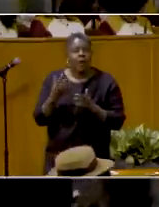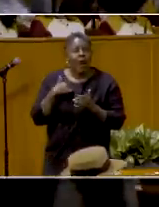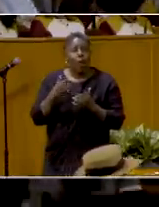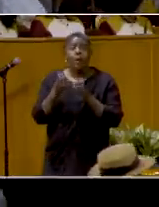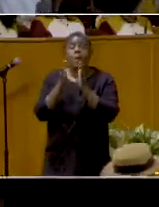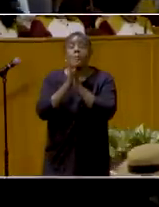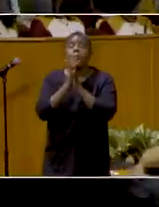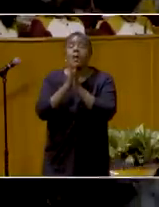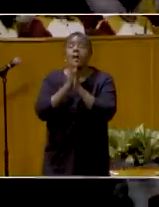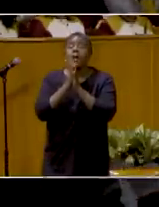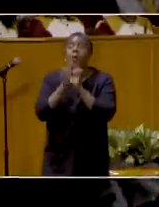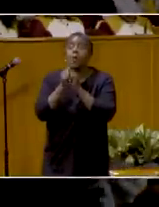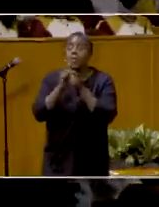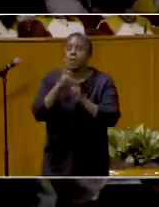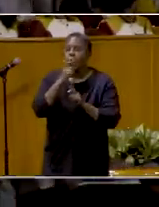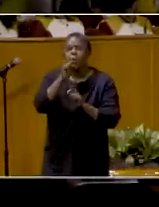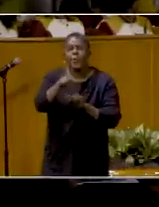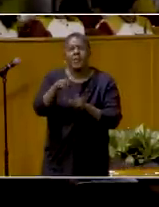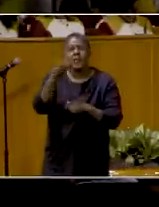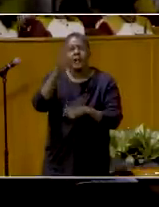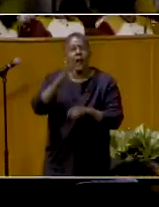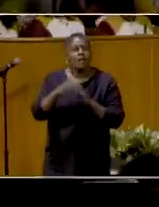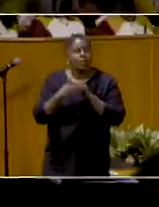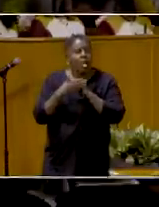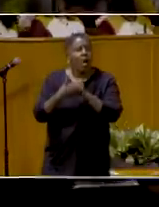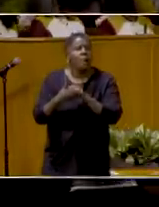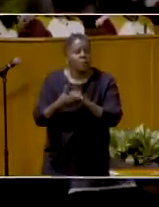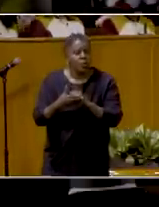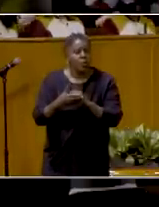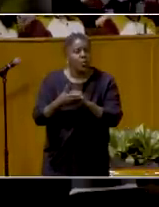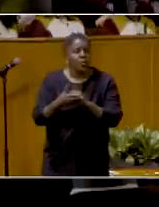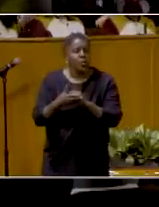those who need God just to help you strengthen your faith.